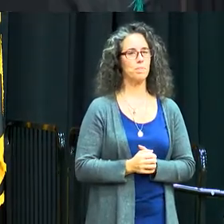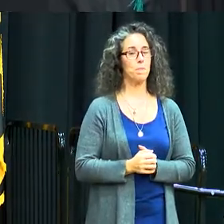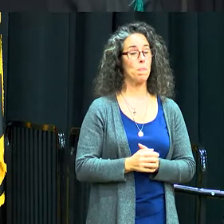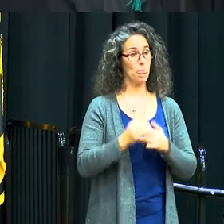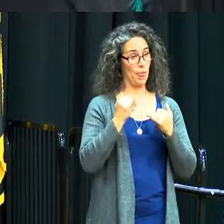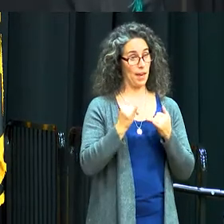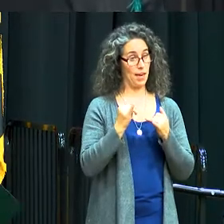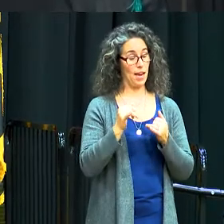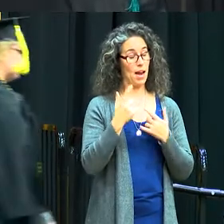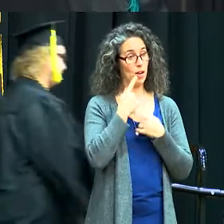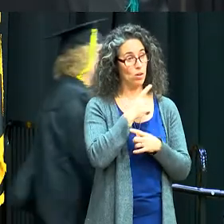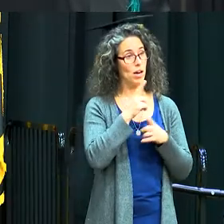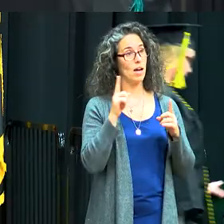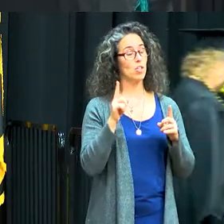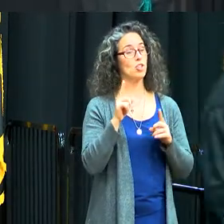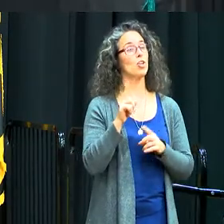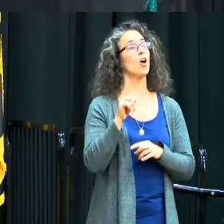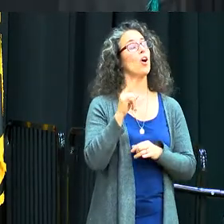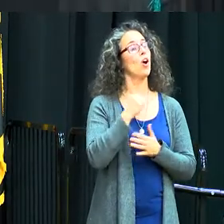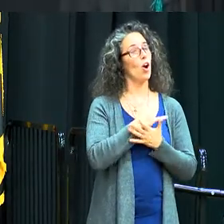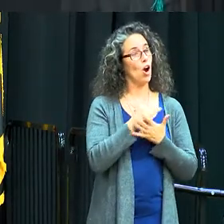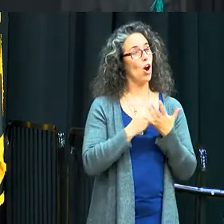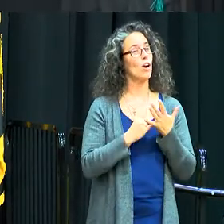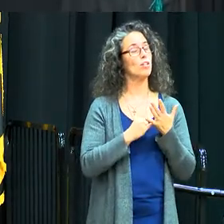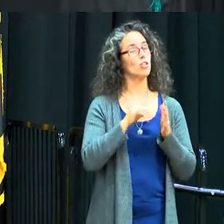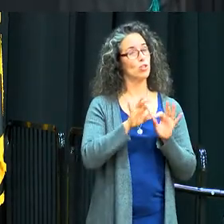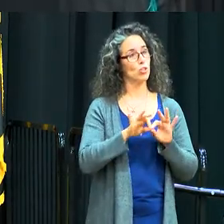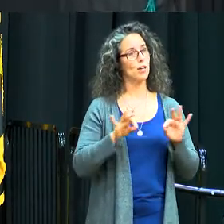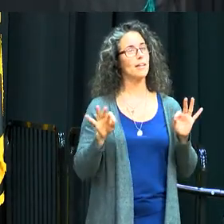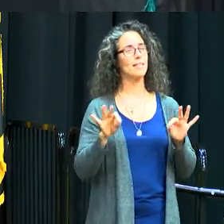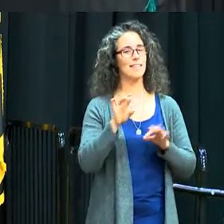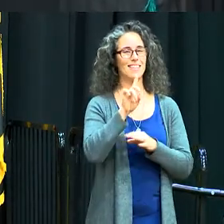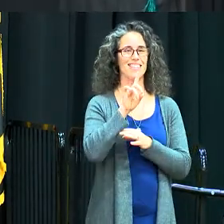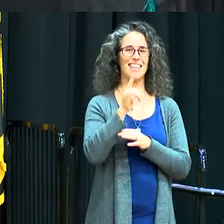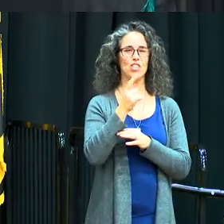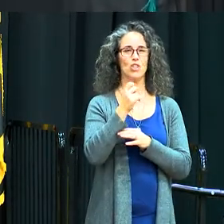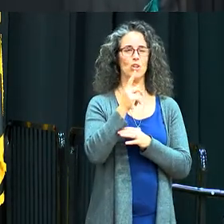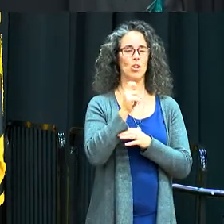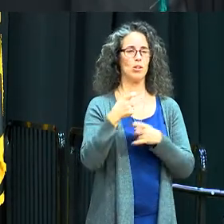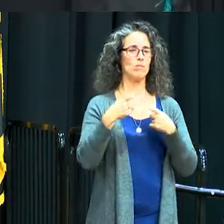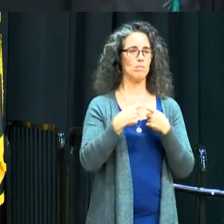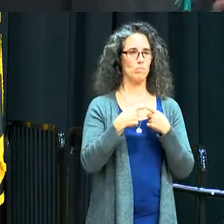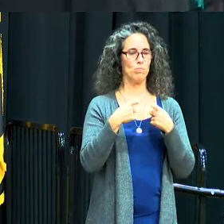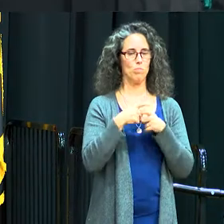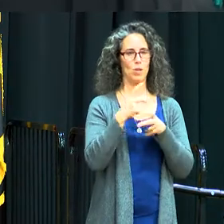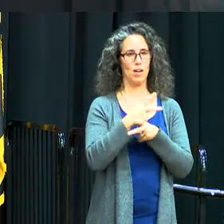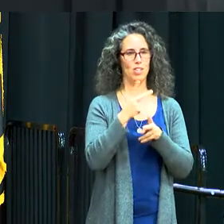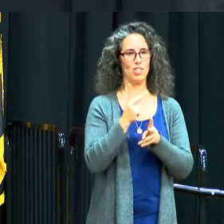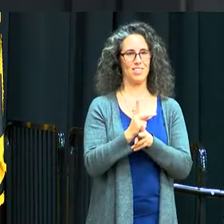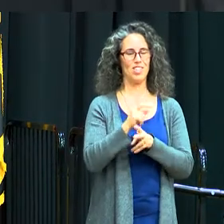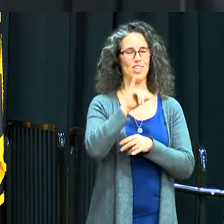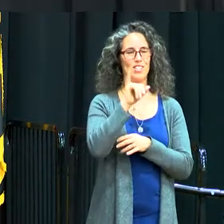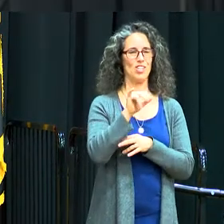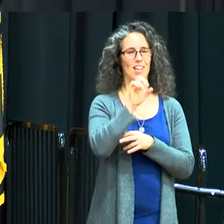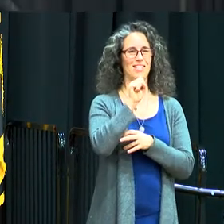now confer the Associate of Arts degrees in Digital Media Production, Justin Nathaniel Dockery.